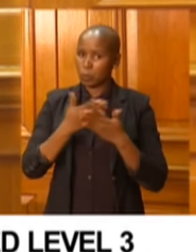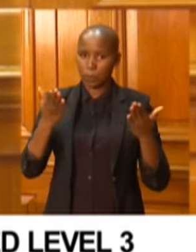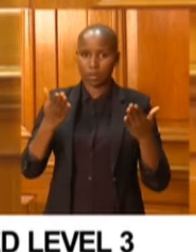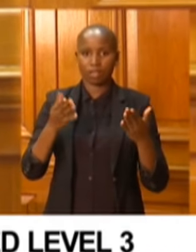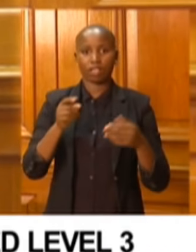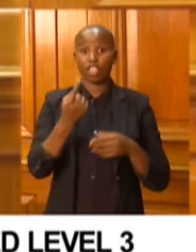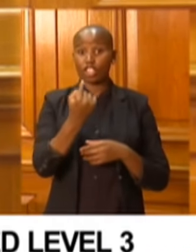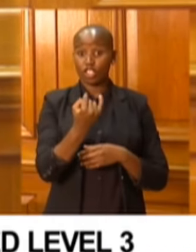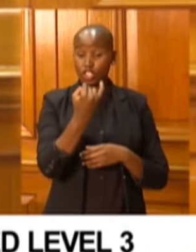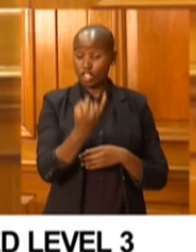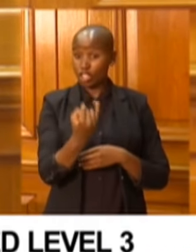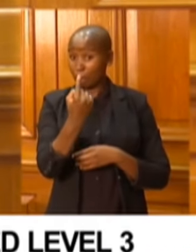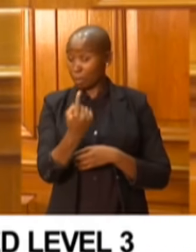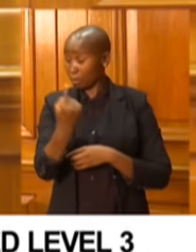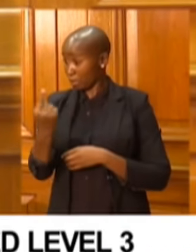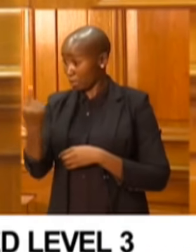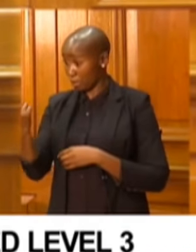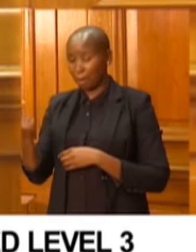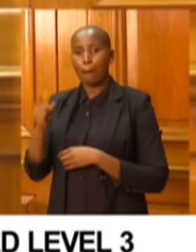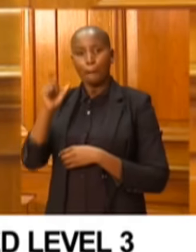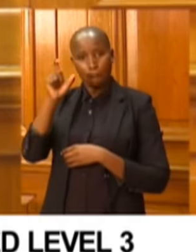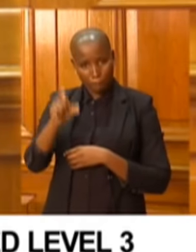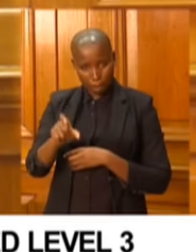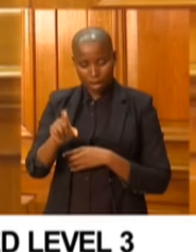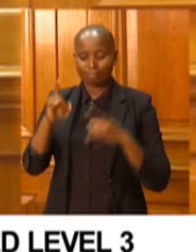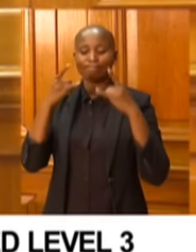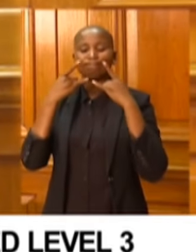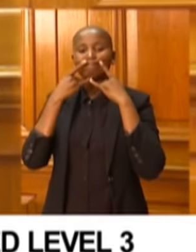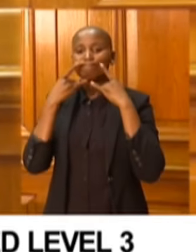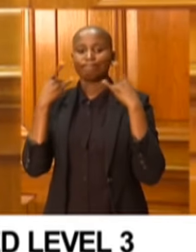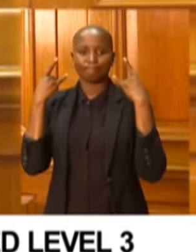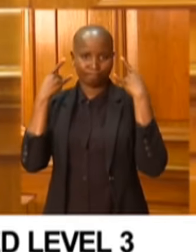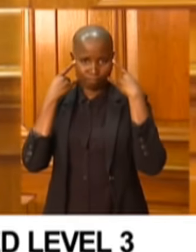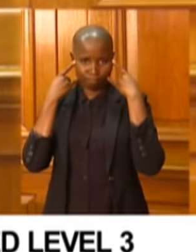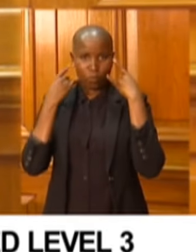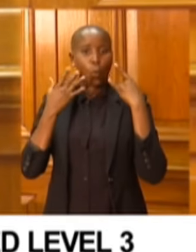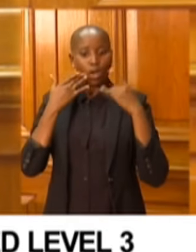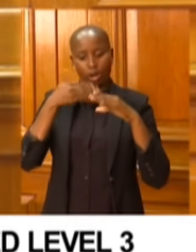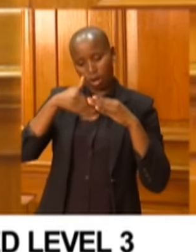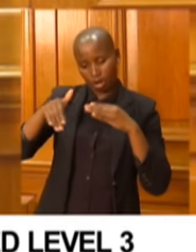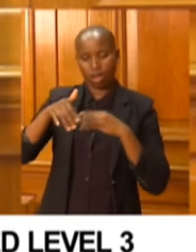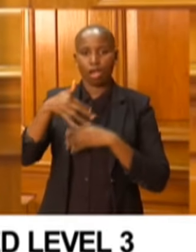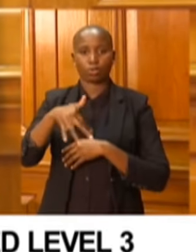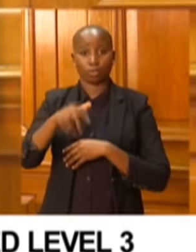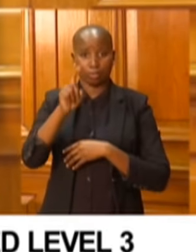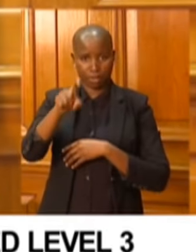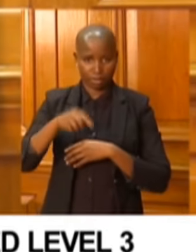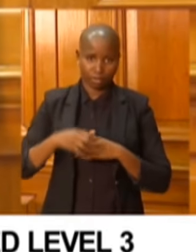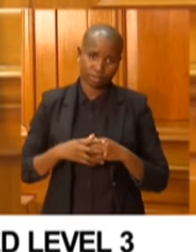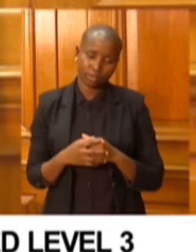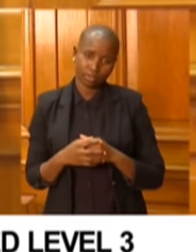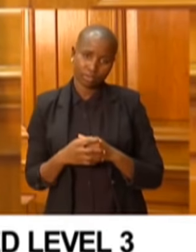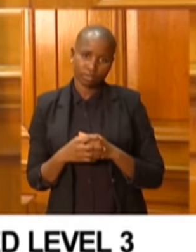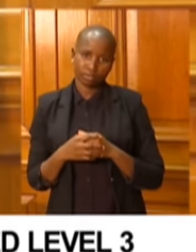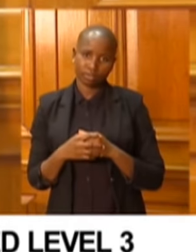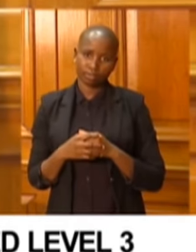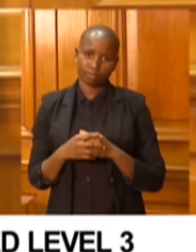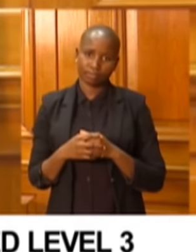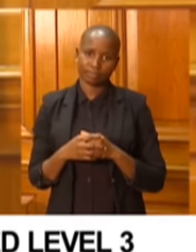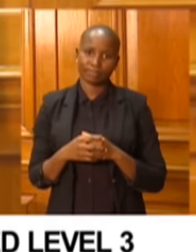country, to wear a mask in a public space. The sale of alcohol